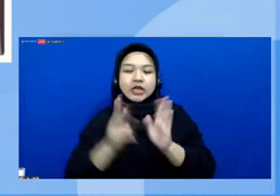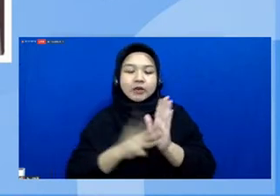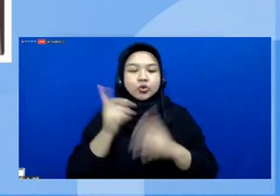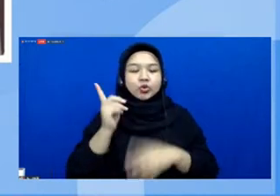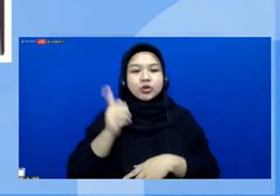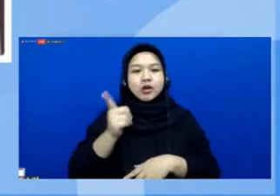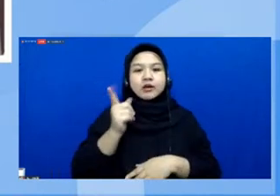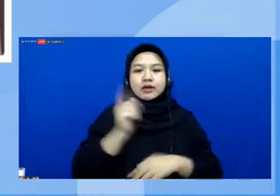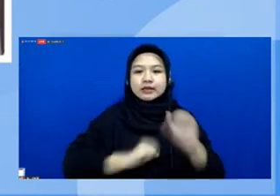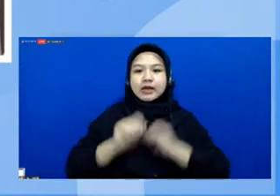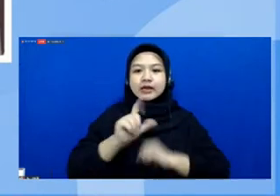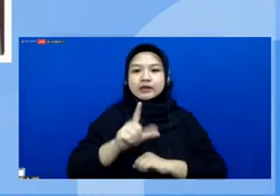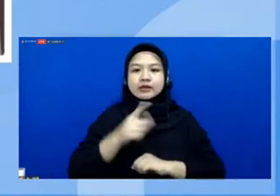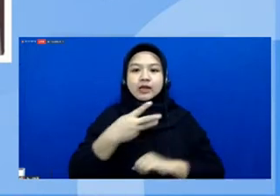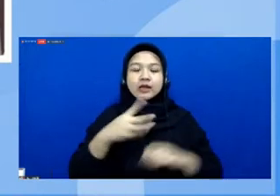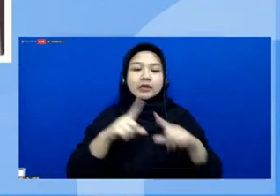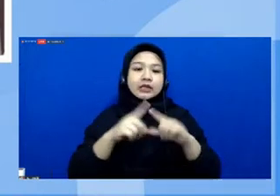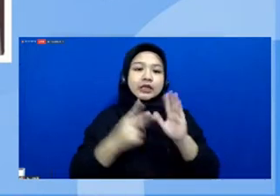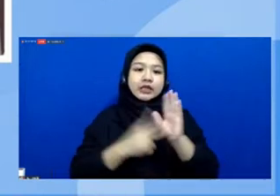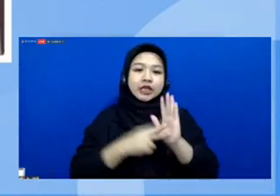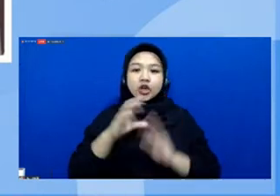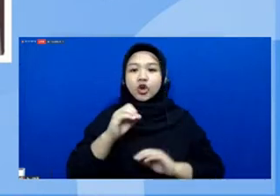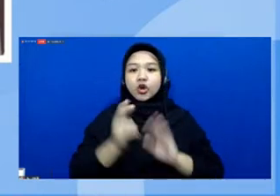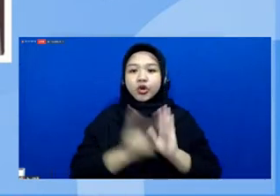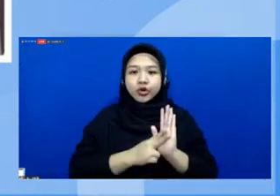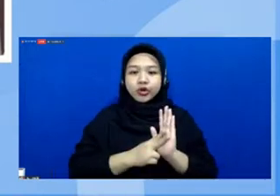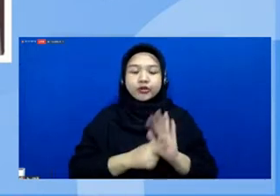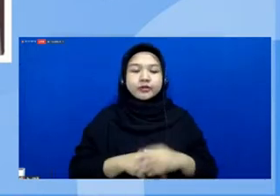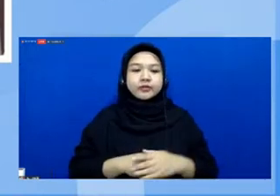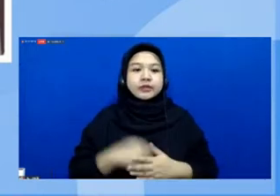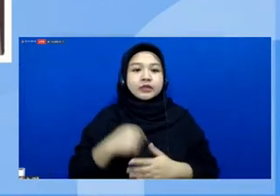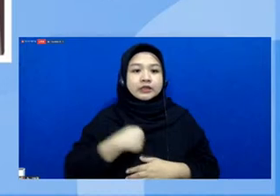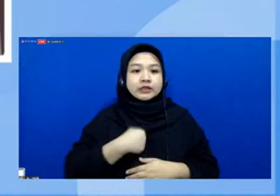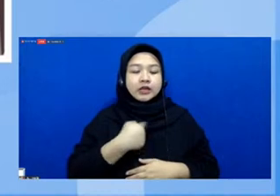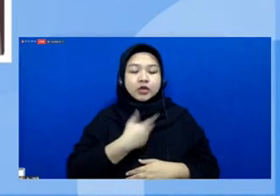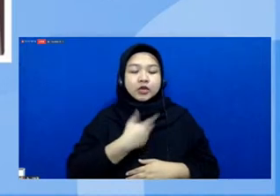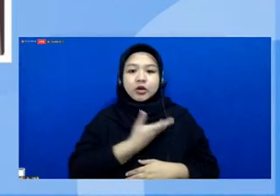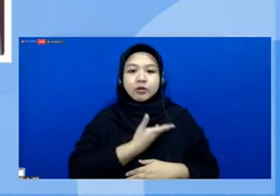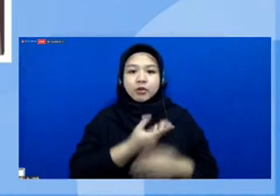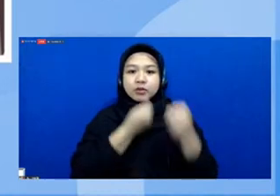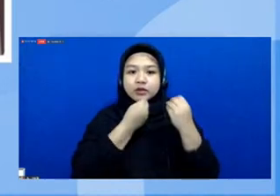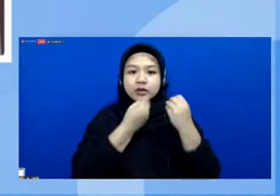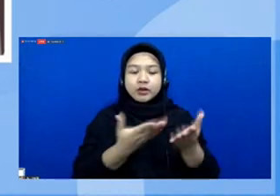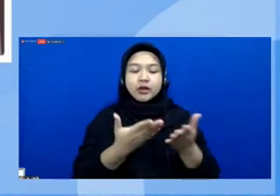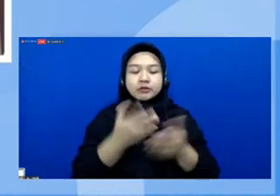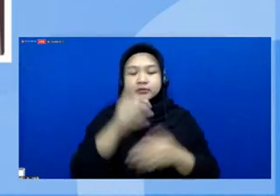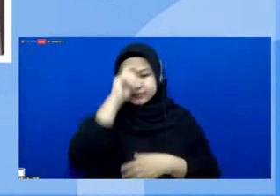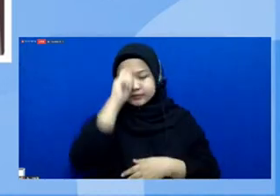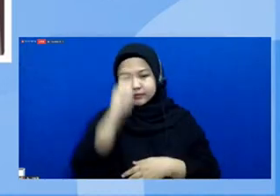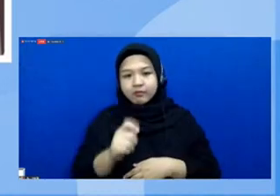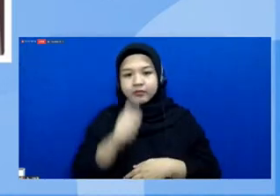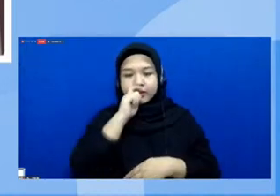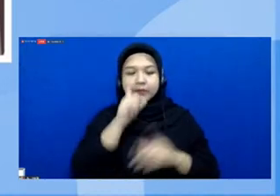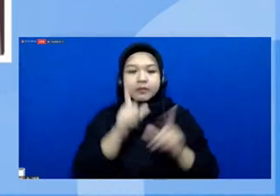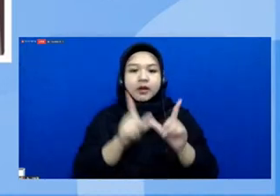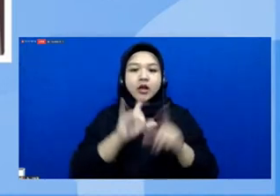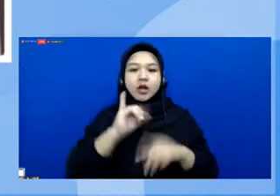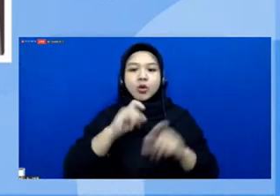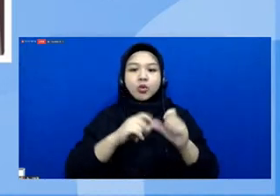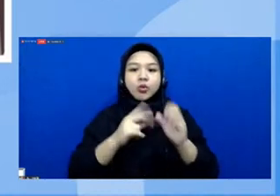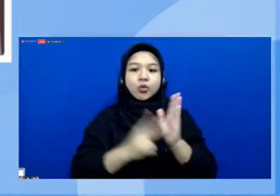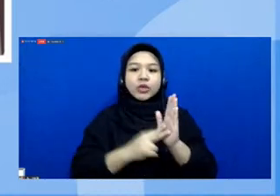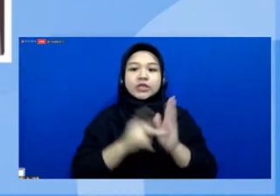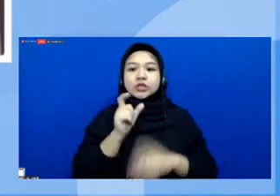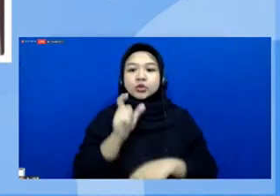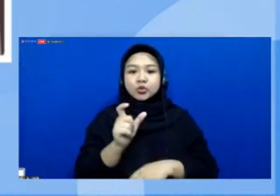really like to honor the late Bapak Wisnu Wijaja, the former deputy of BNPB's system and strategy. He officially kicked off